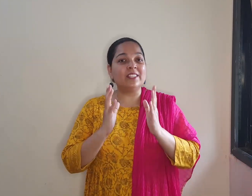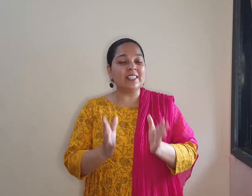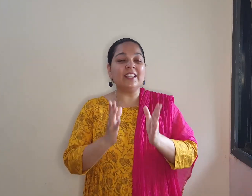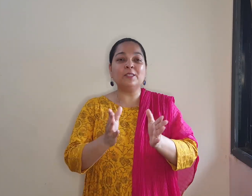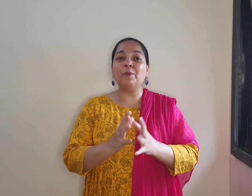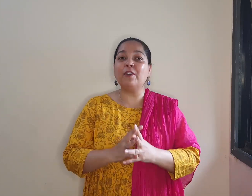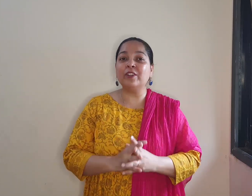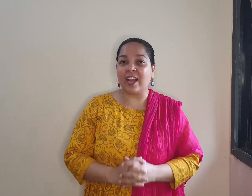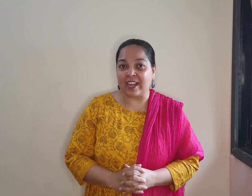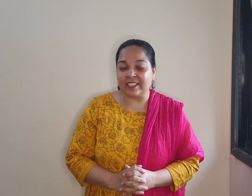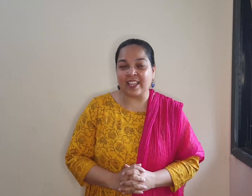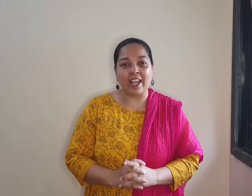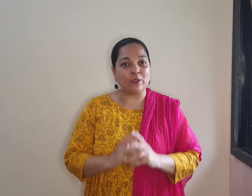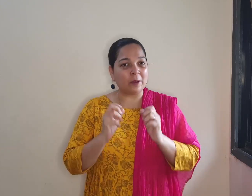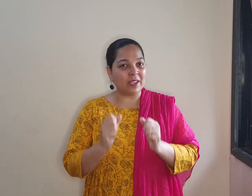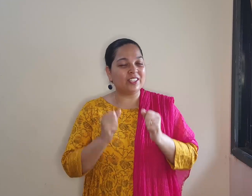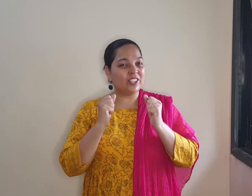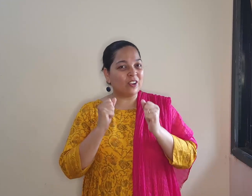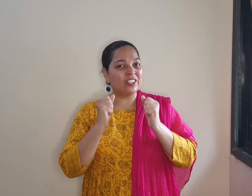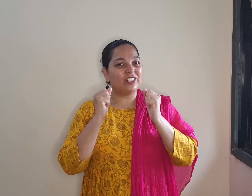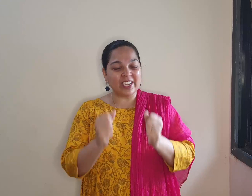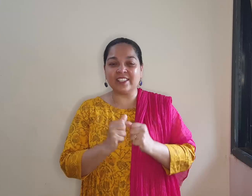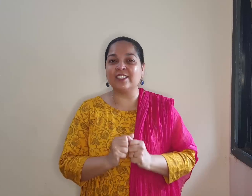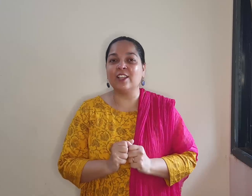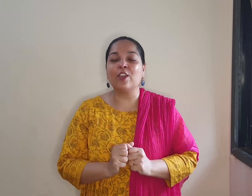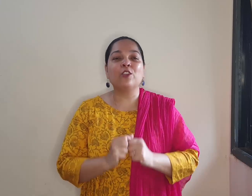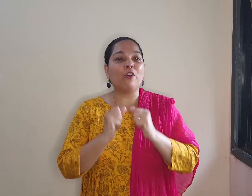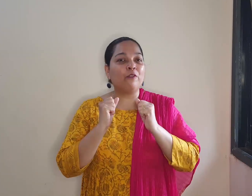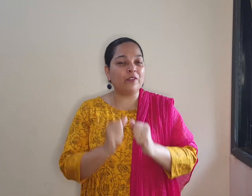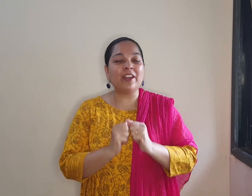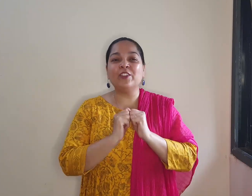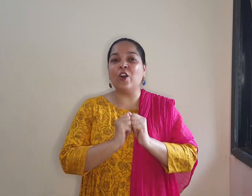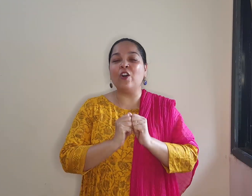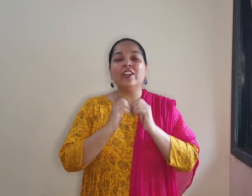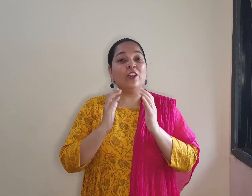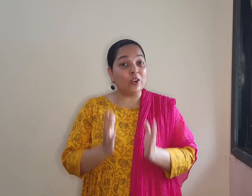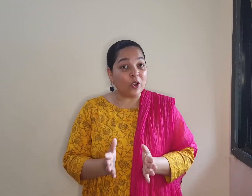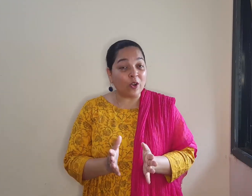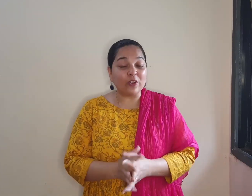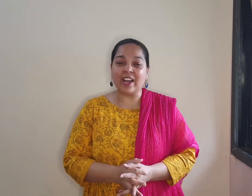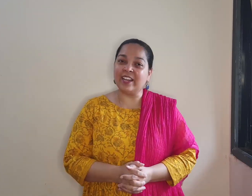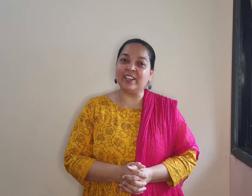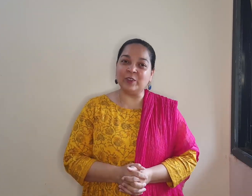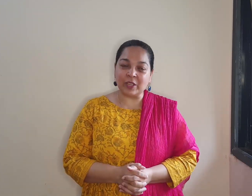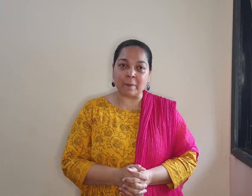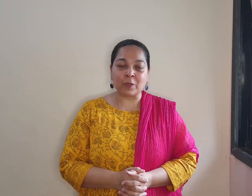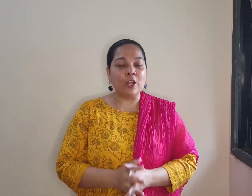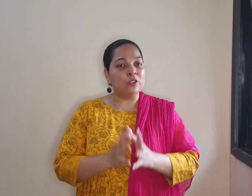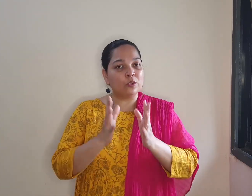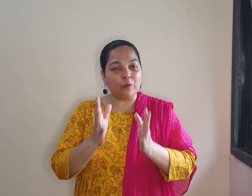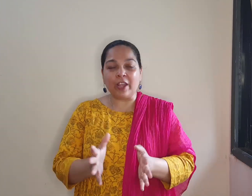You can say this prayer with us and you can make Lord Jesus your friend, your Lord.